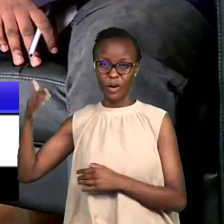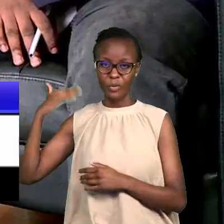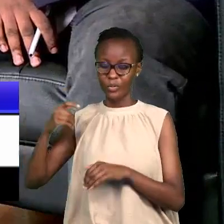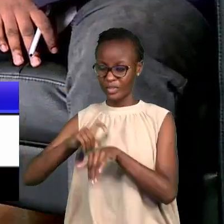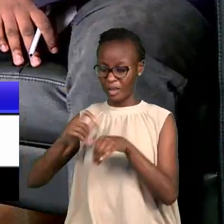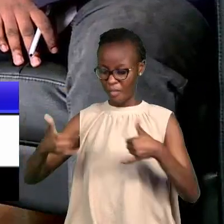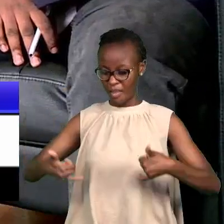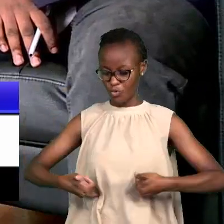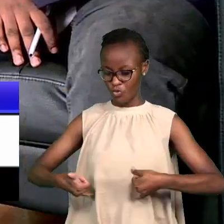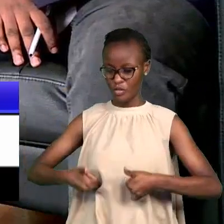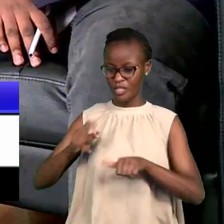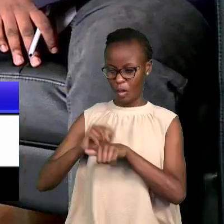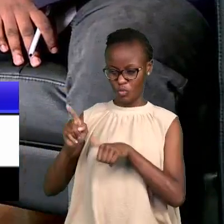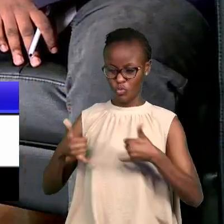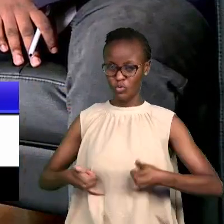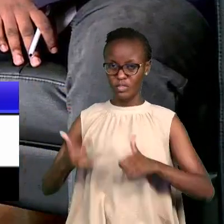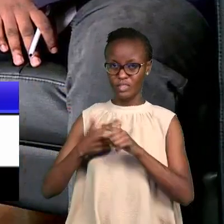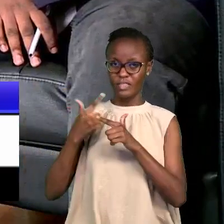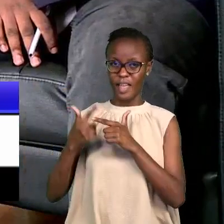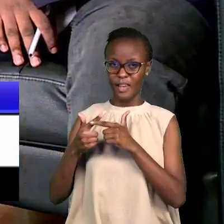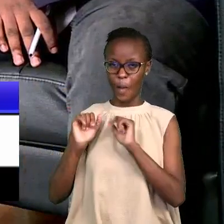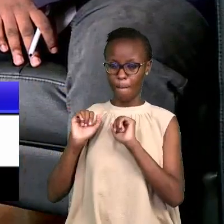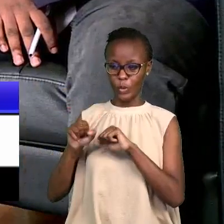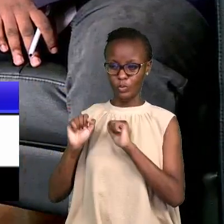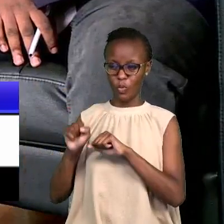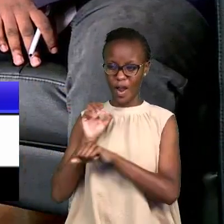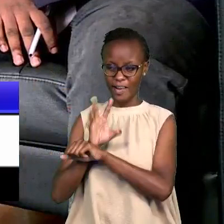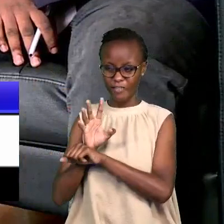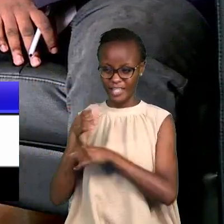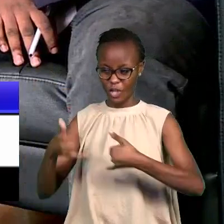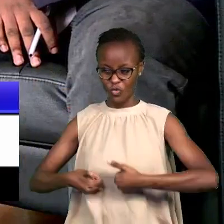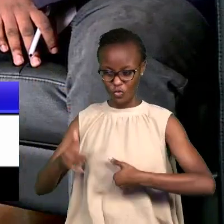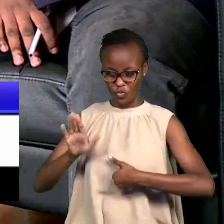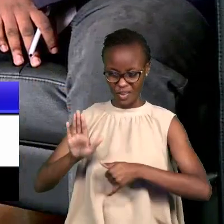Mufaka, what would you tell him? What would you do different?